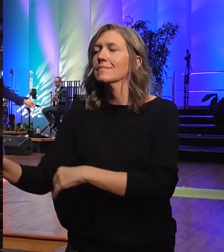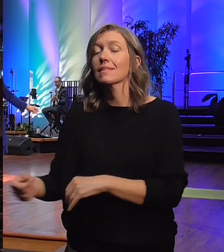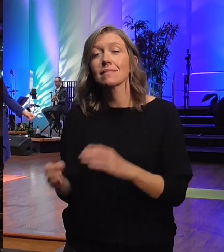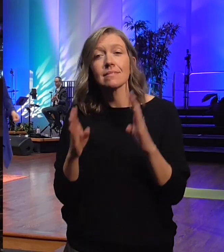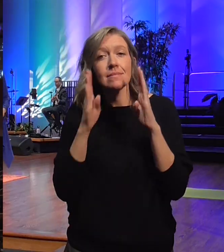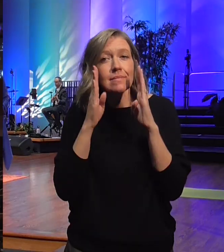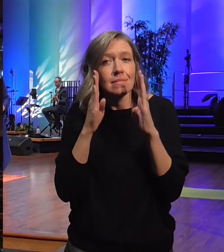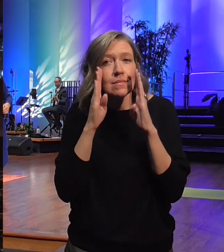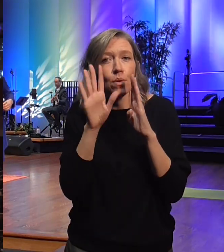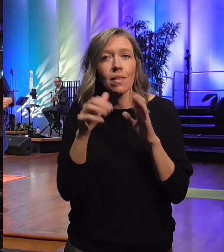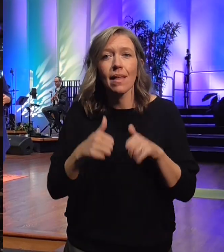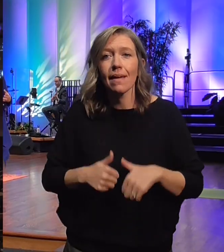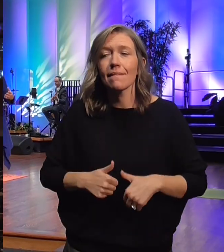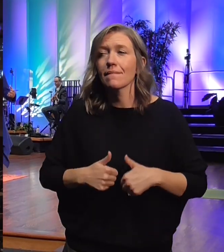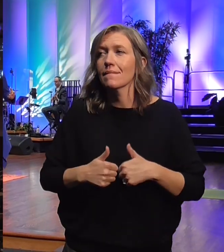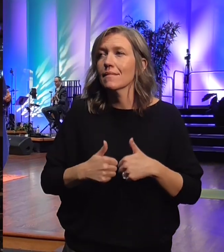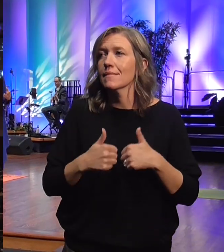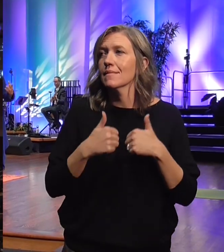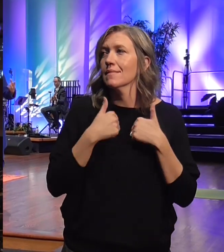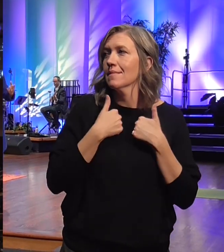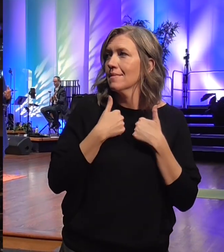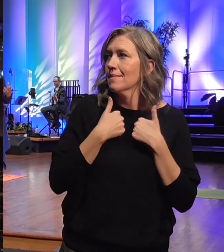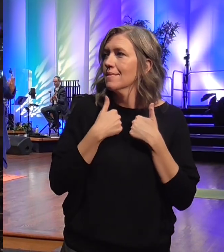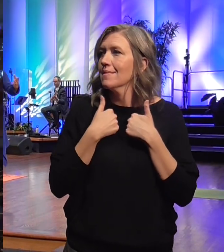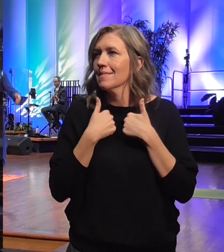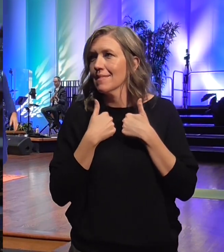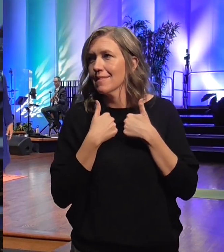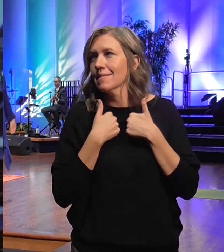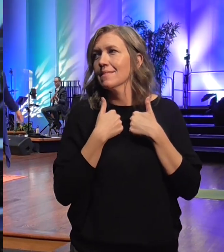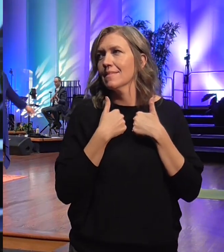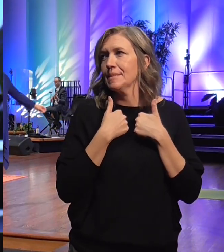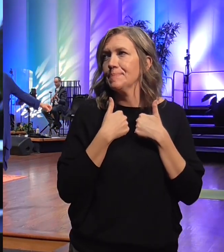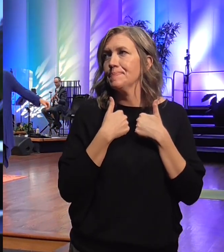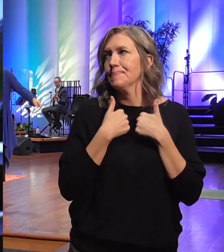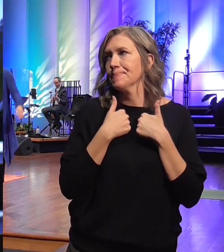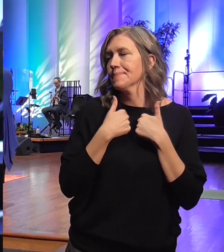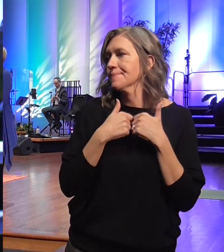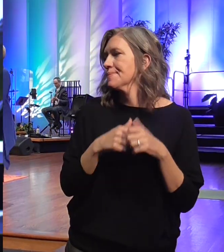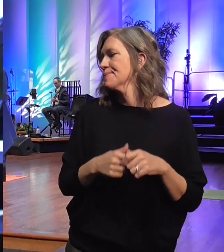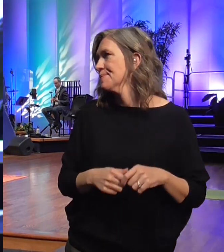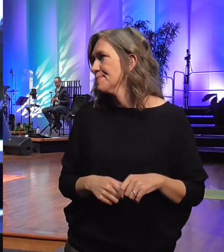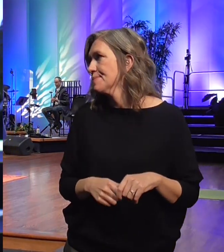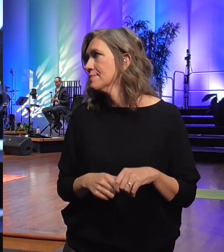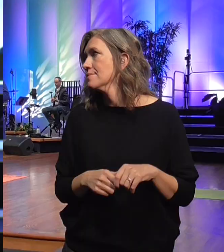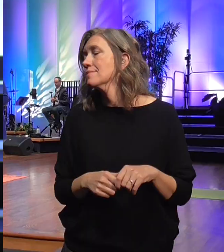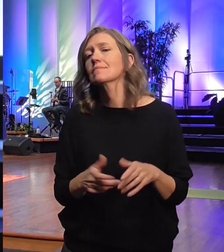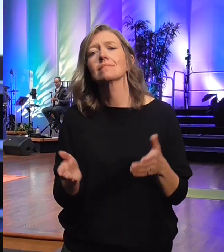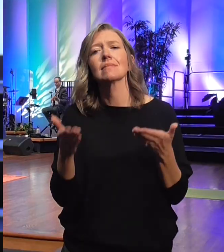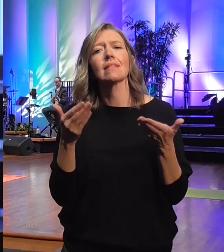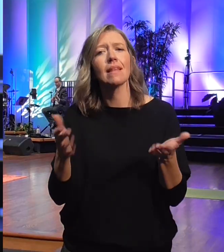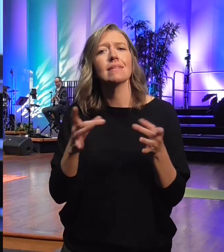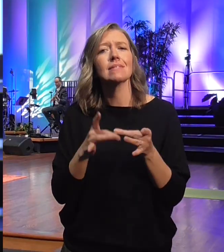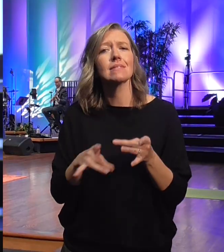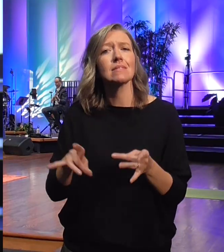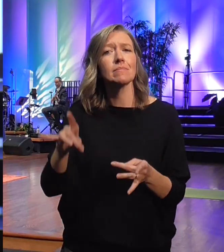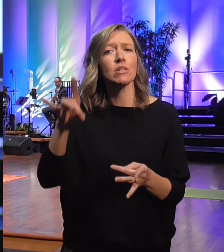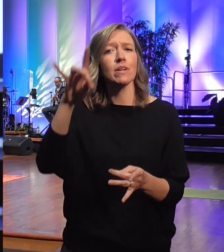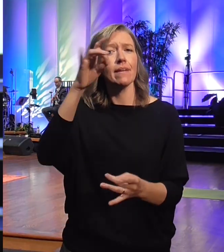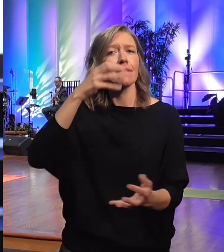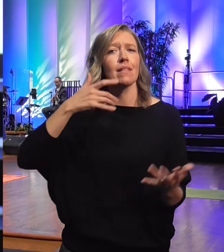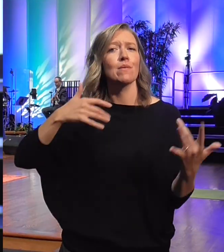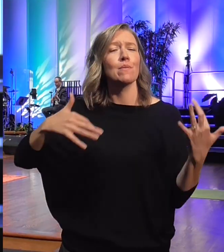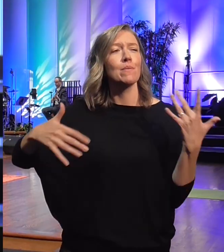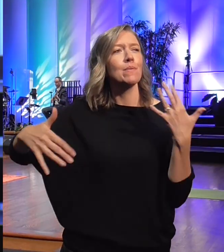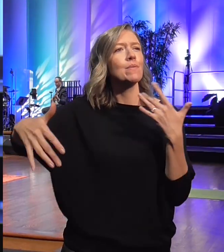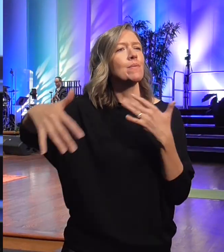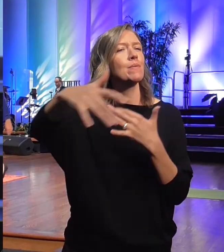down. Listen to your life, life, life, life. Let the spirit flow,